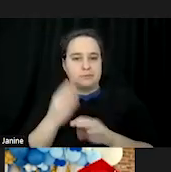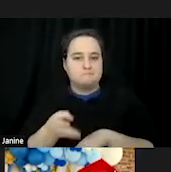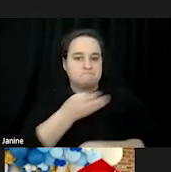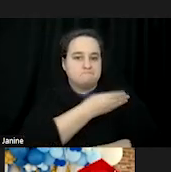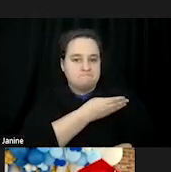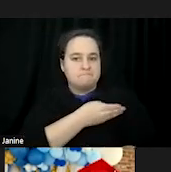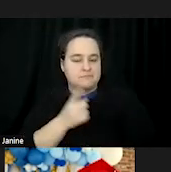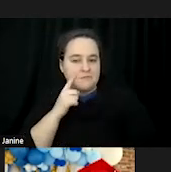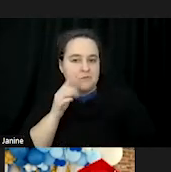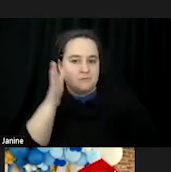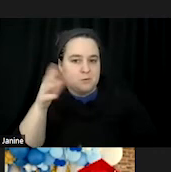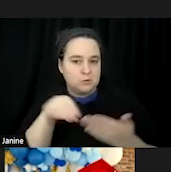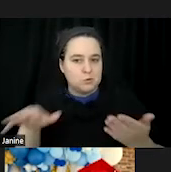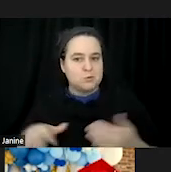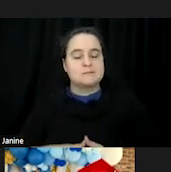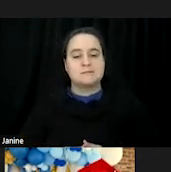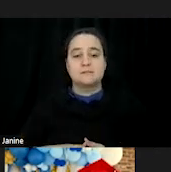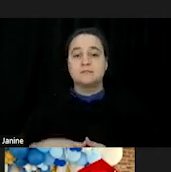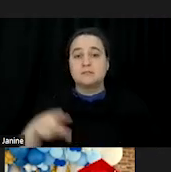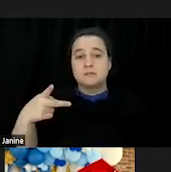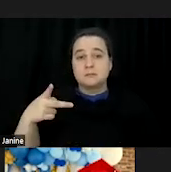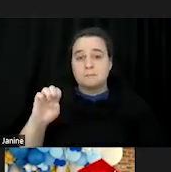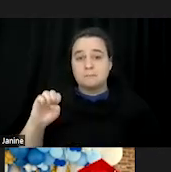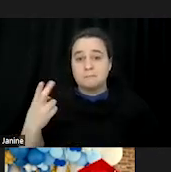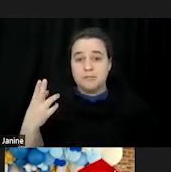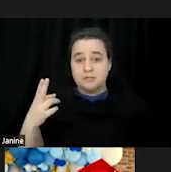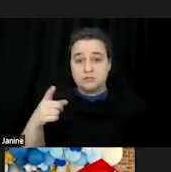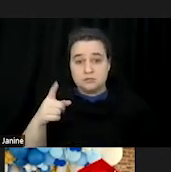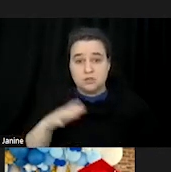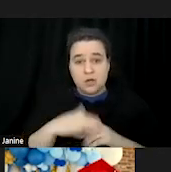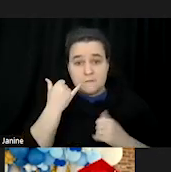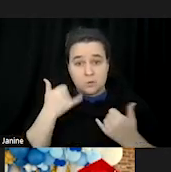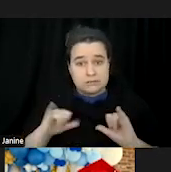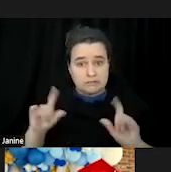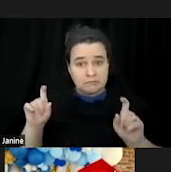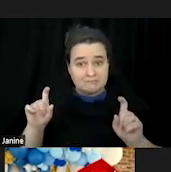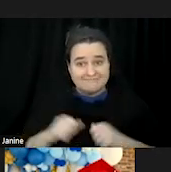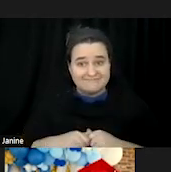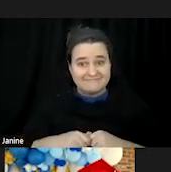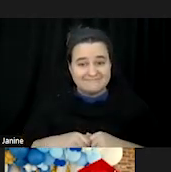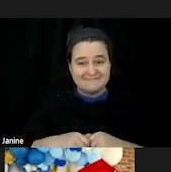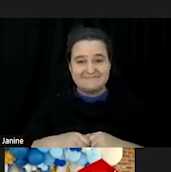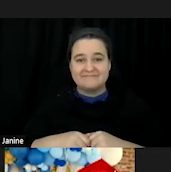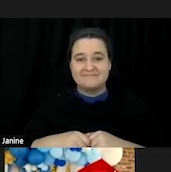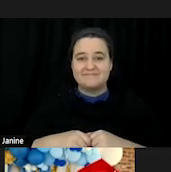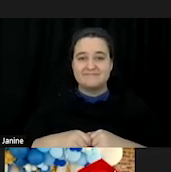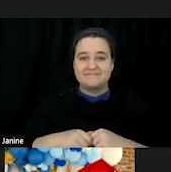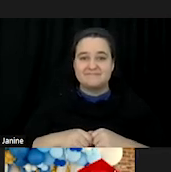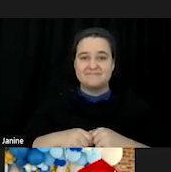for future students. Peach, are you on the phone still? How about